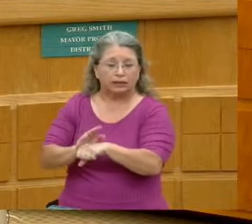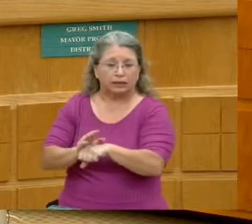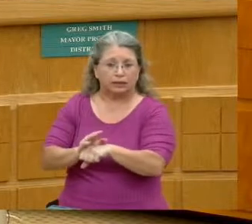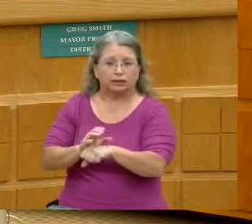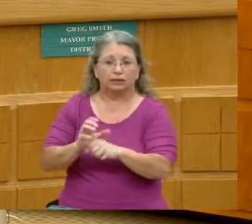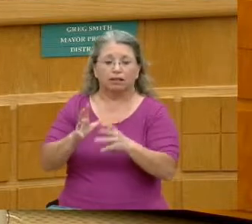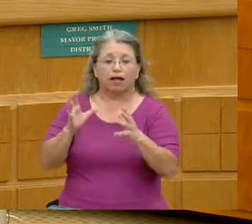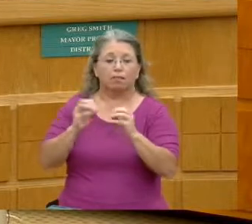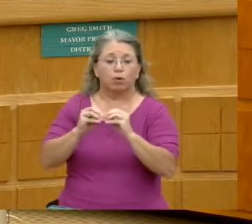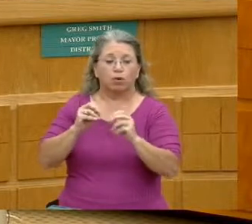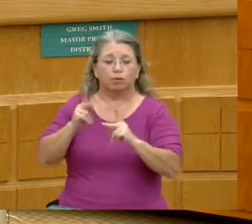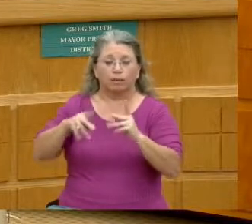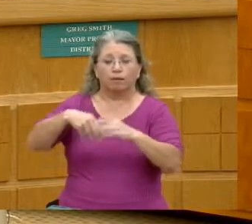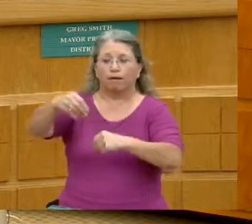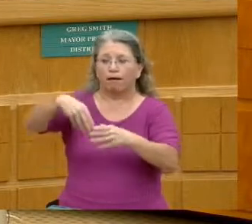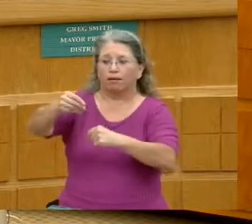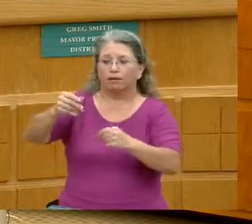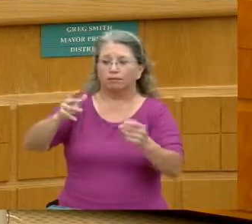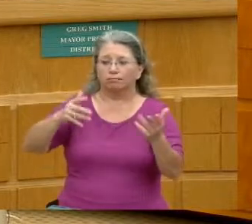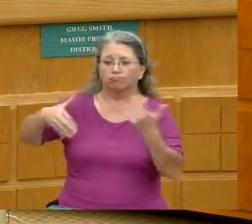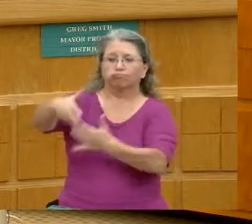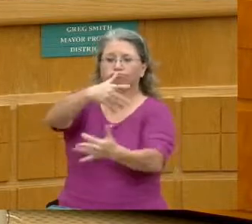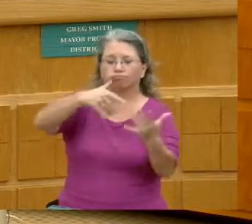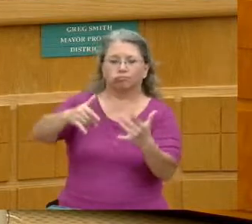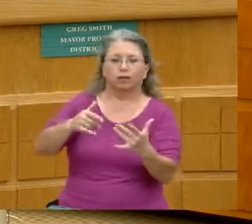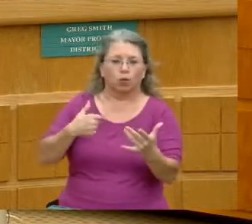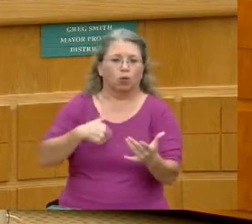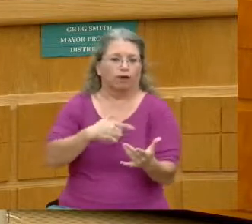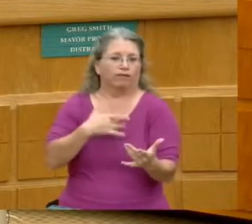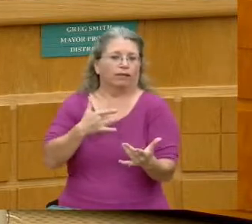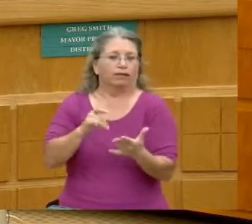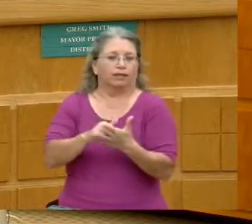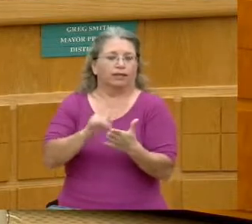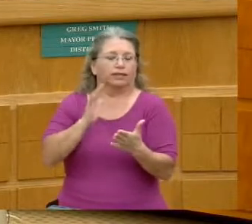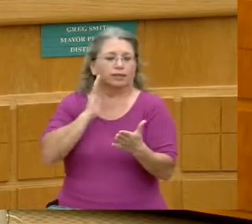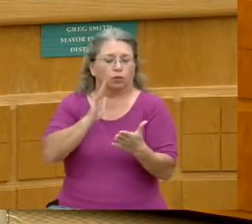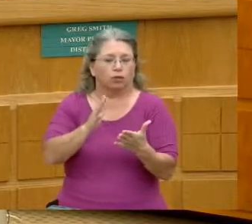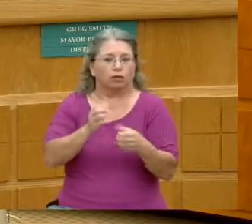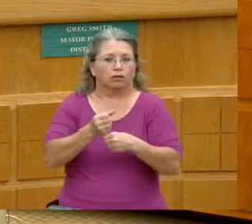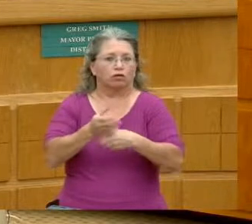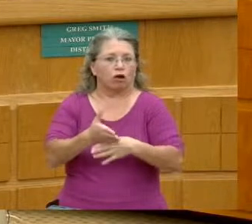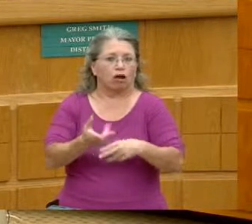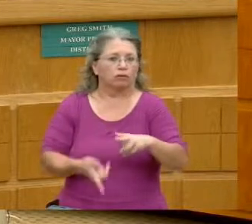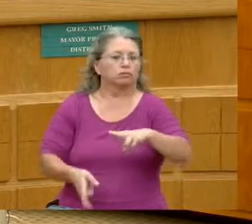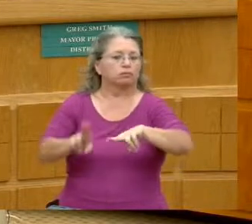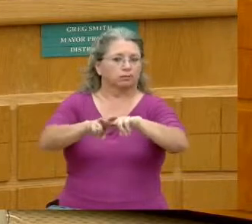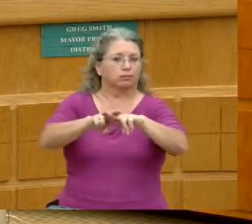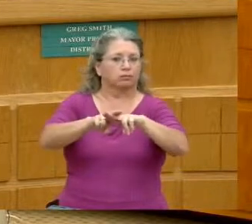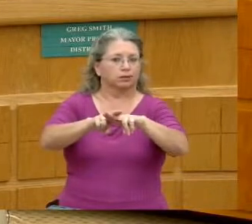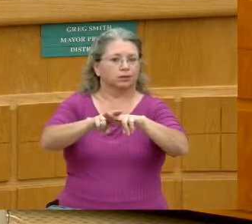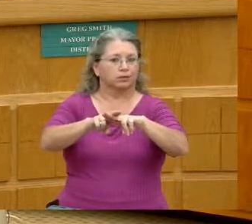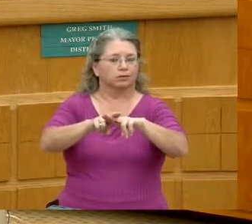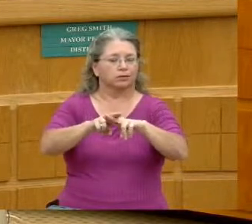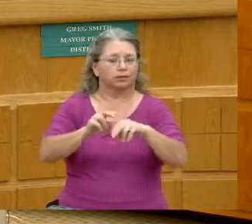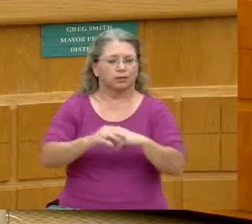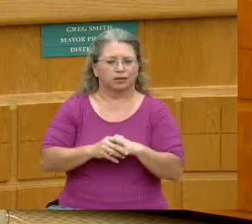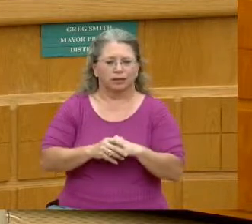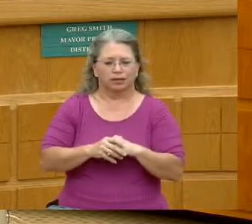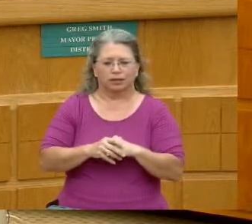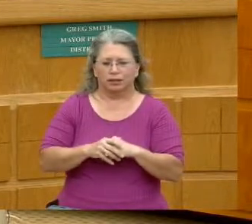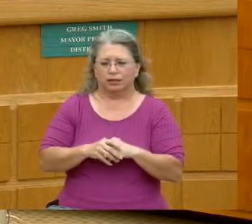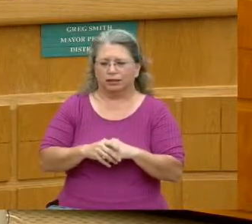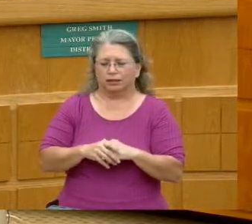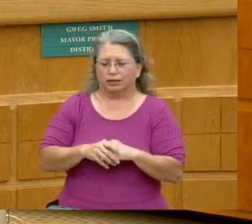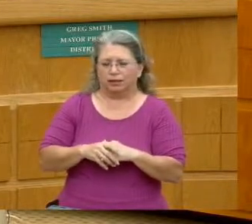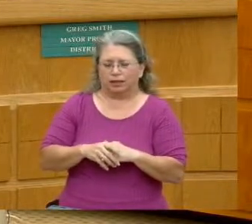higher transmission rate. And the thing that was stumping us for the past 2-3 weeks was, why are the number